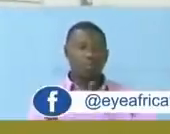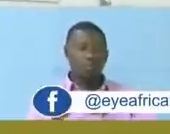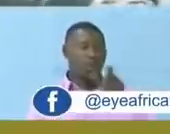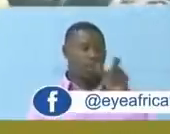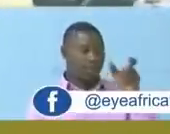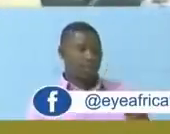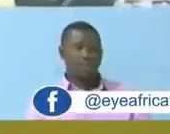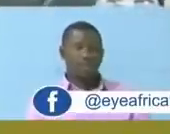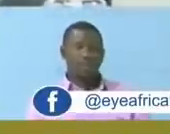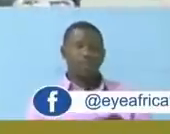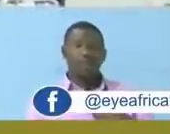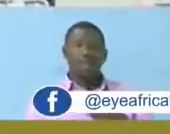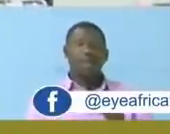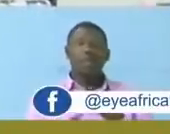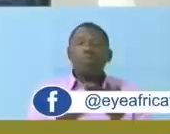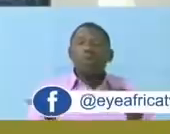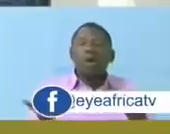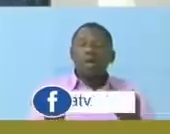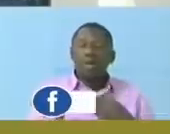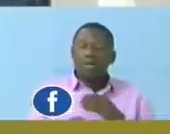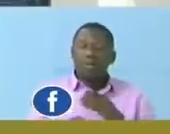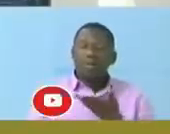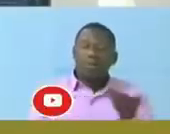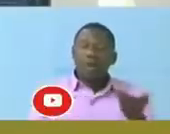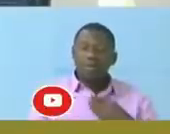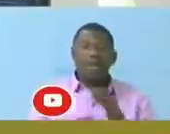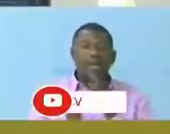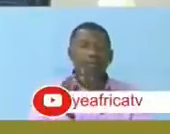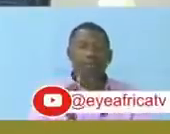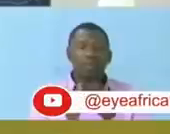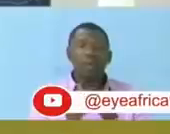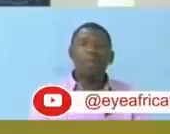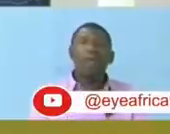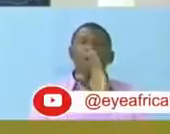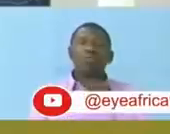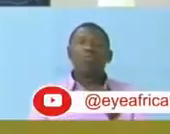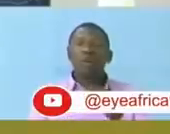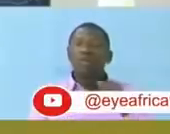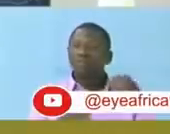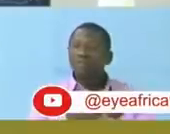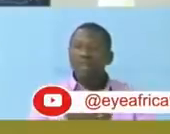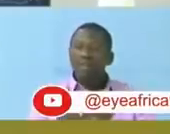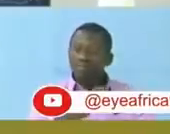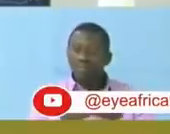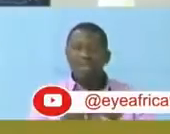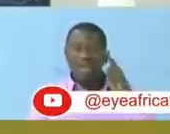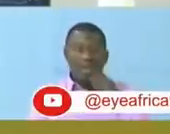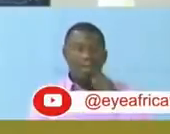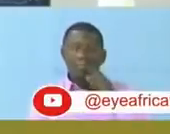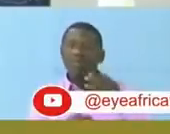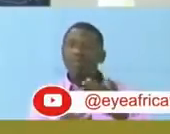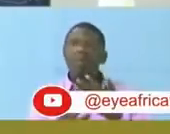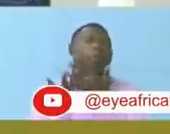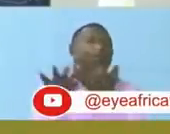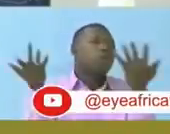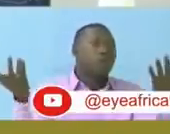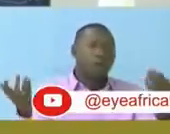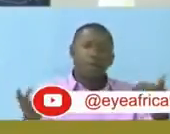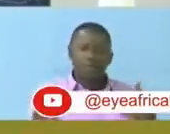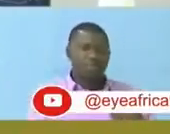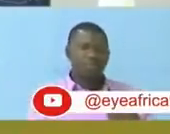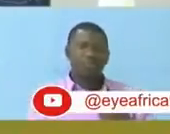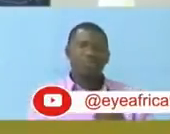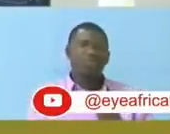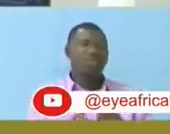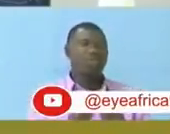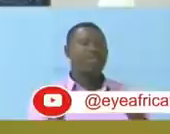other people that I don't even know. Mbono kumu yule kankoa. Na katale adu hanga manke umari fo